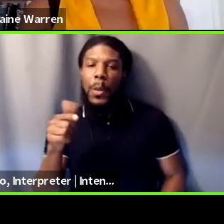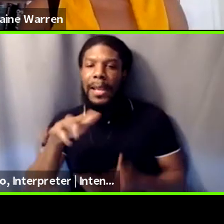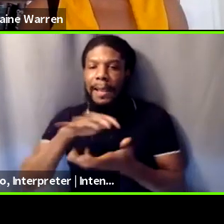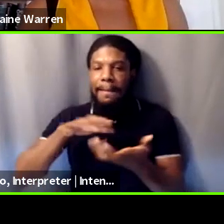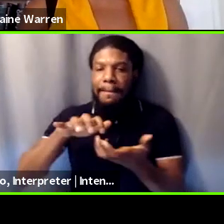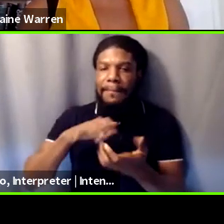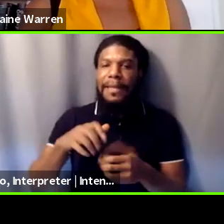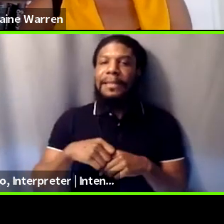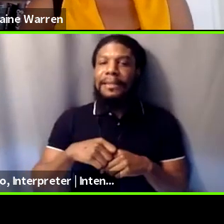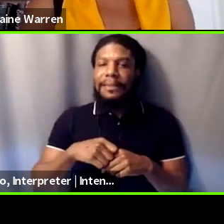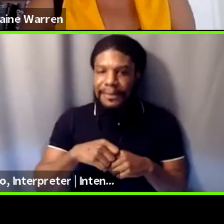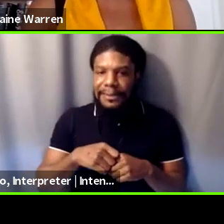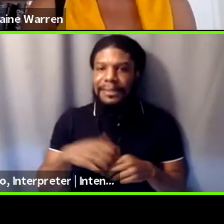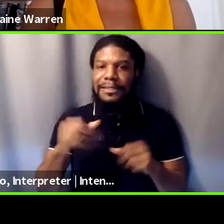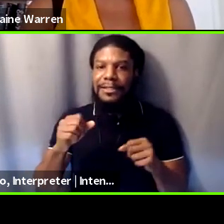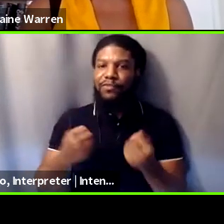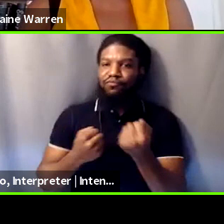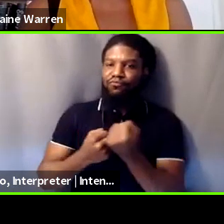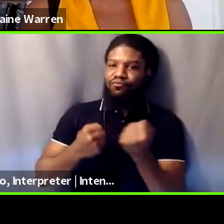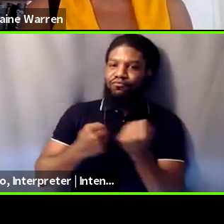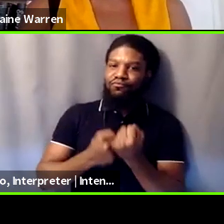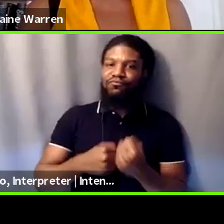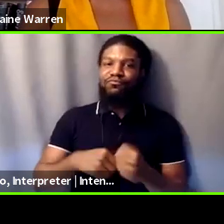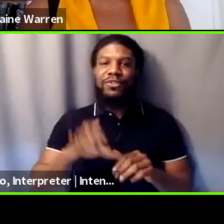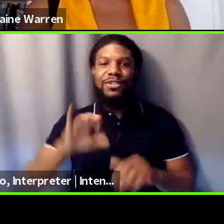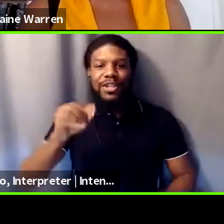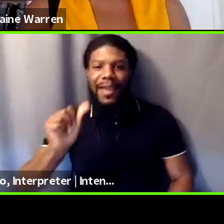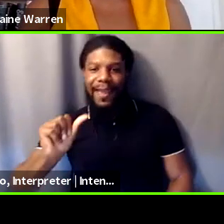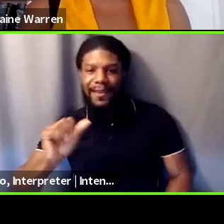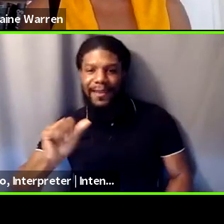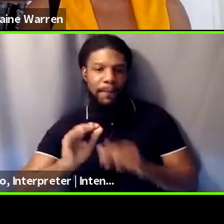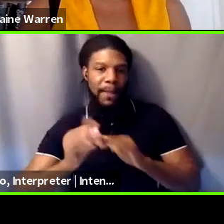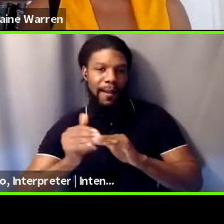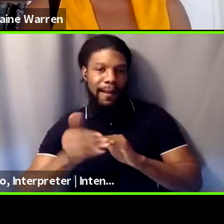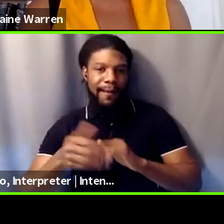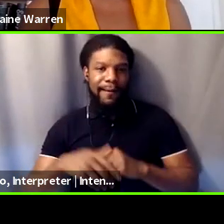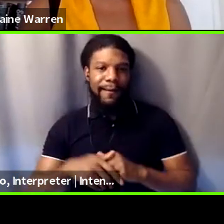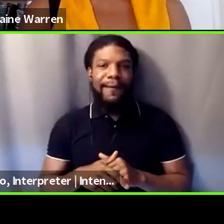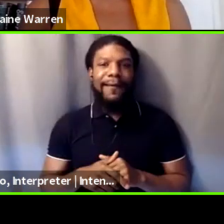up JA. I am, I would say,